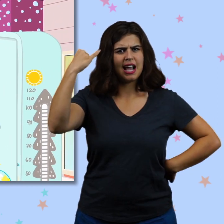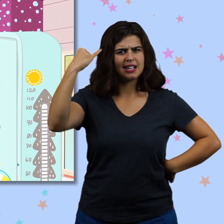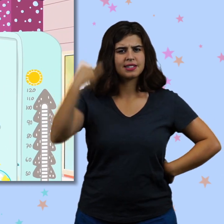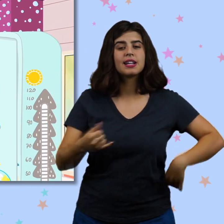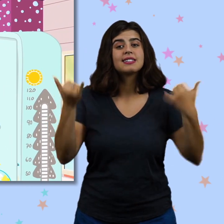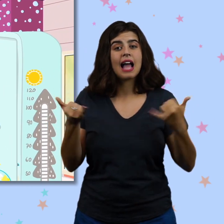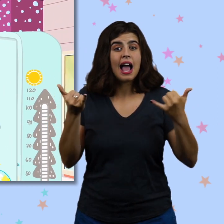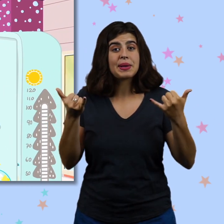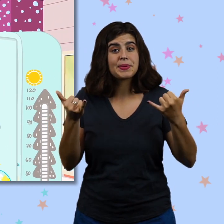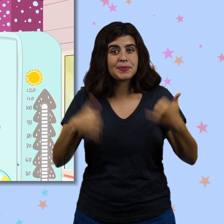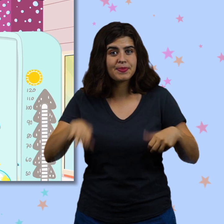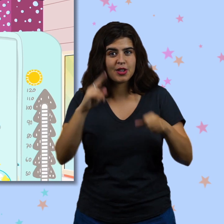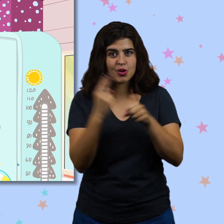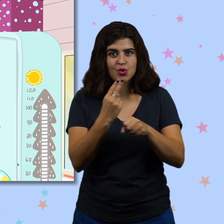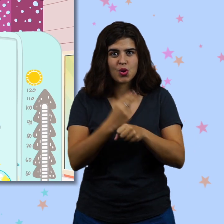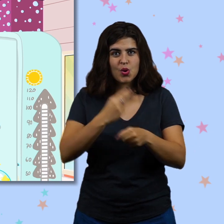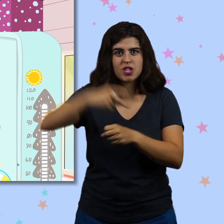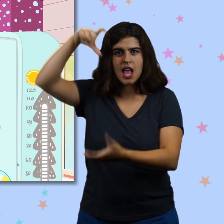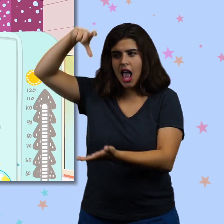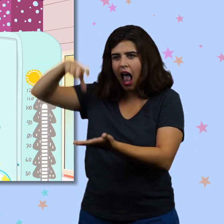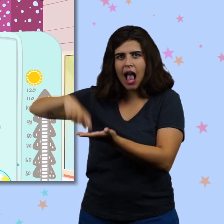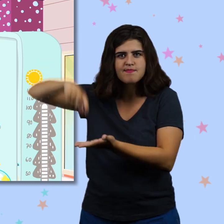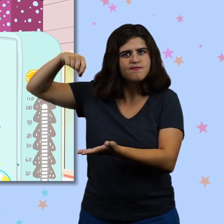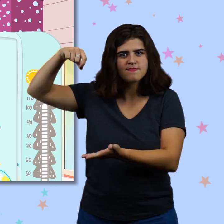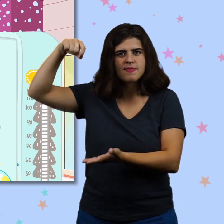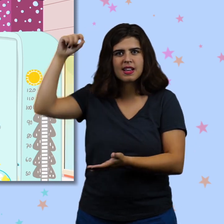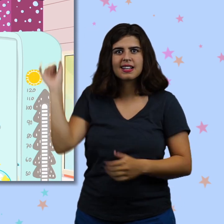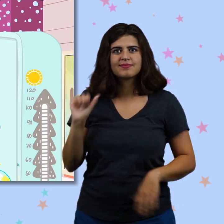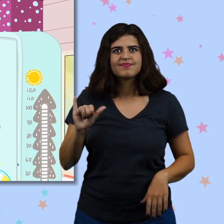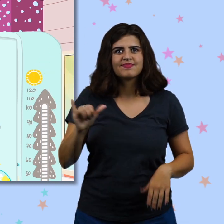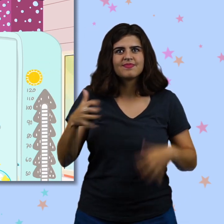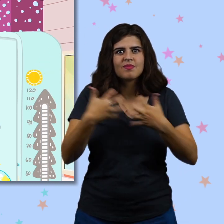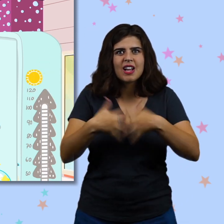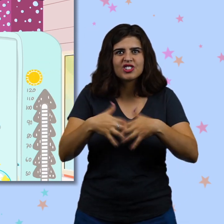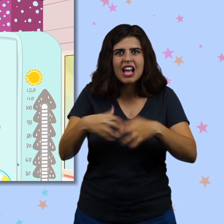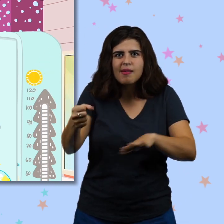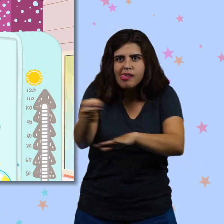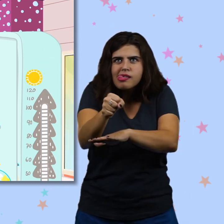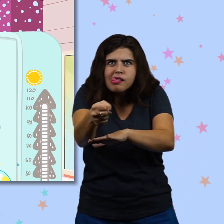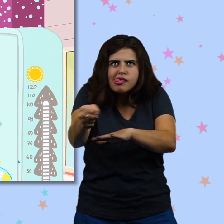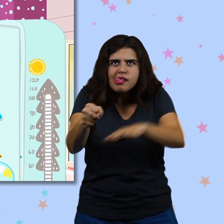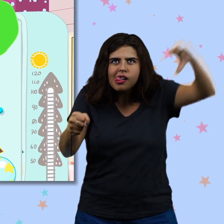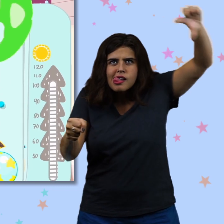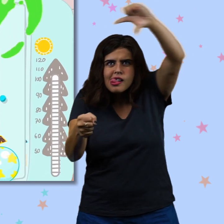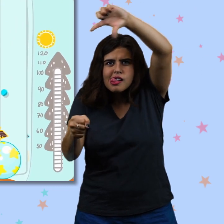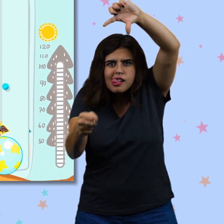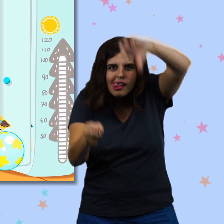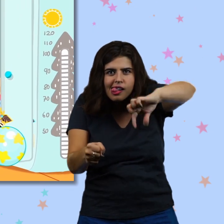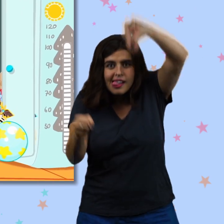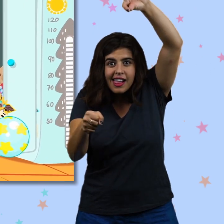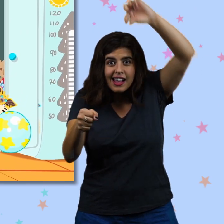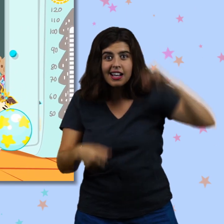Good idea! We can try to catch the backpack with a hook. Like that stuffed claw machine you were playing with on your